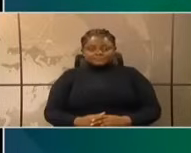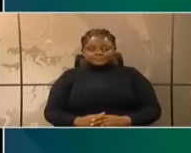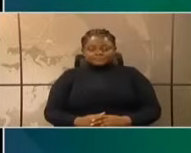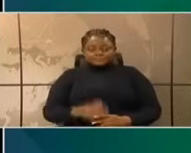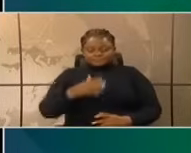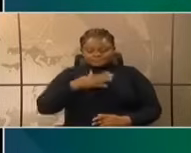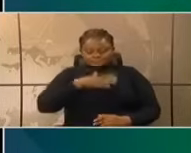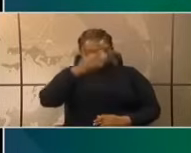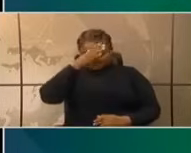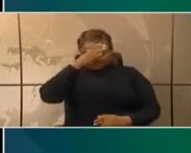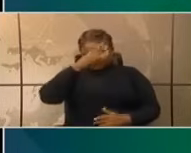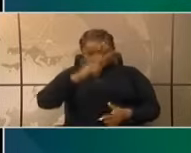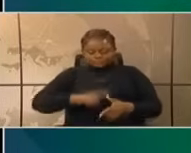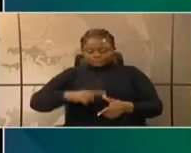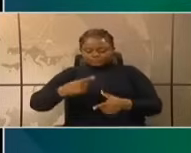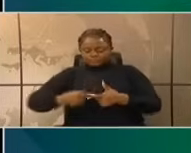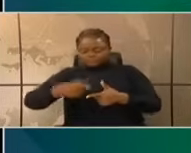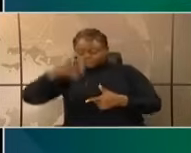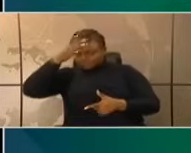Ne papa.